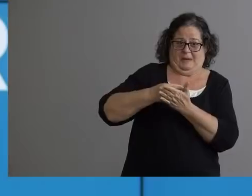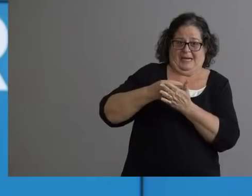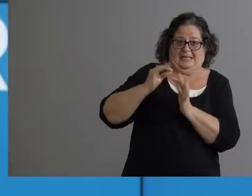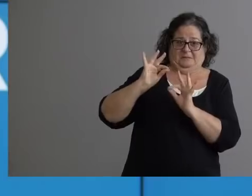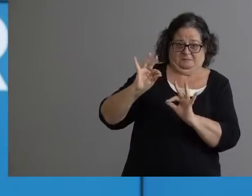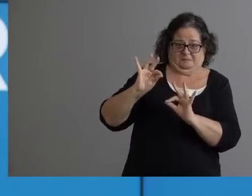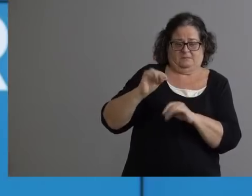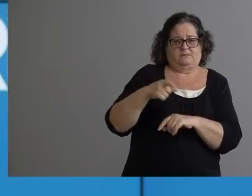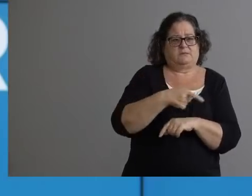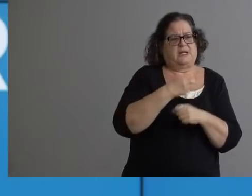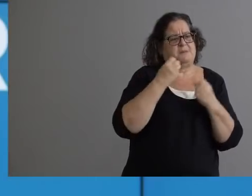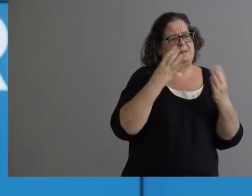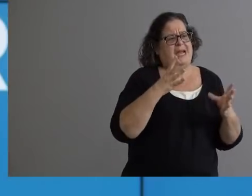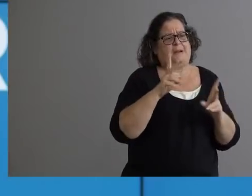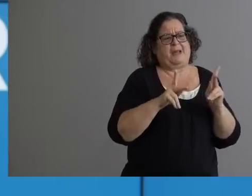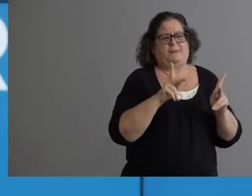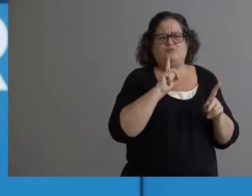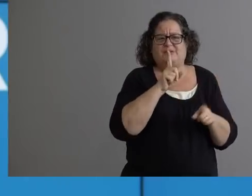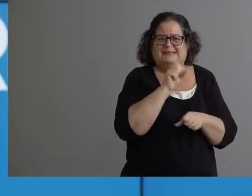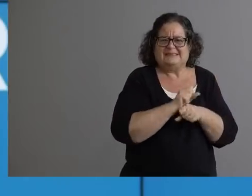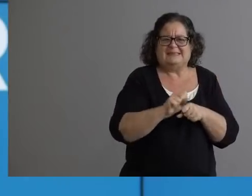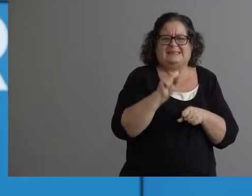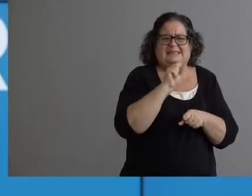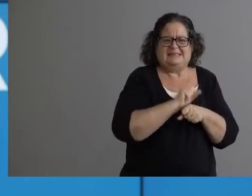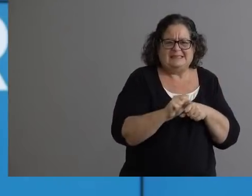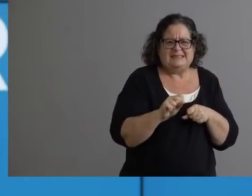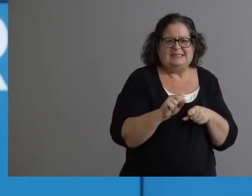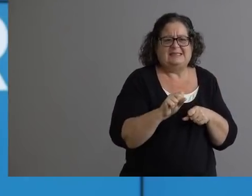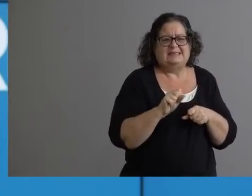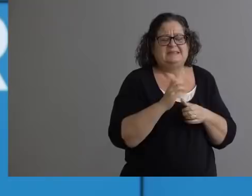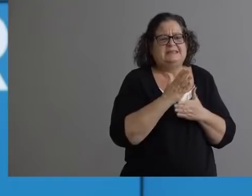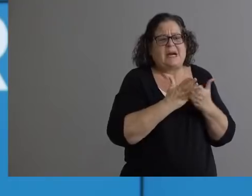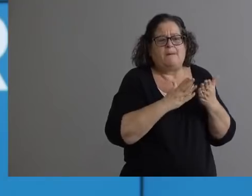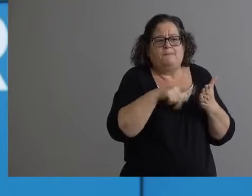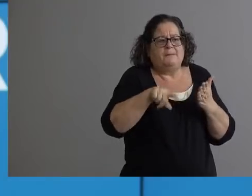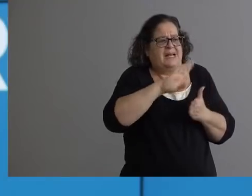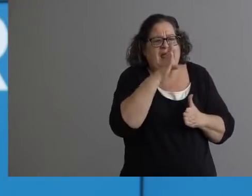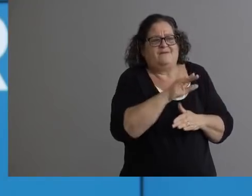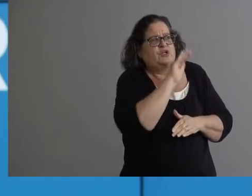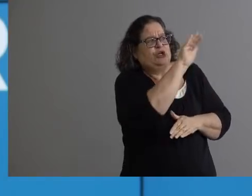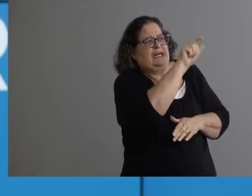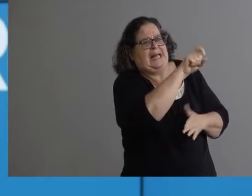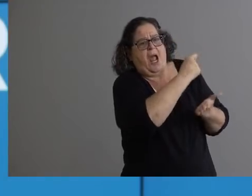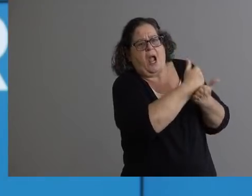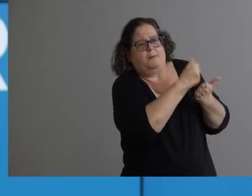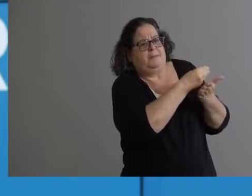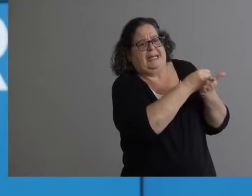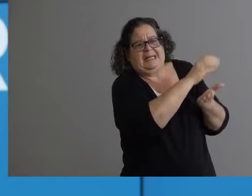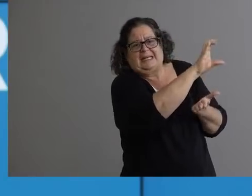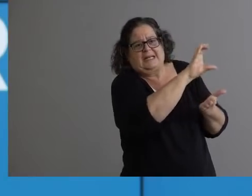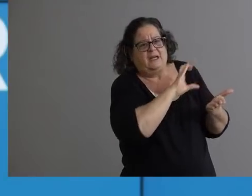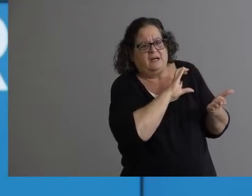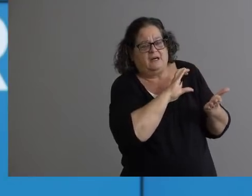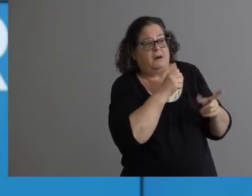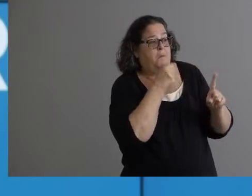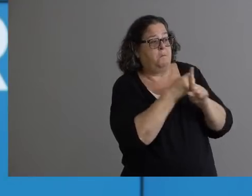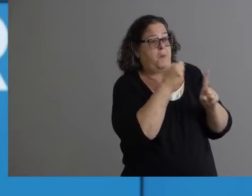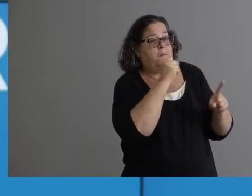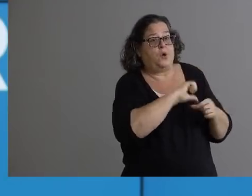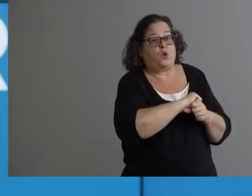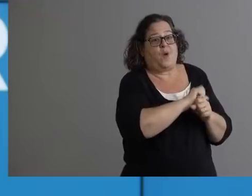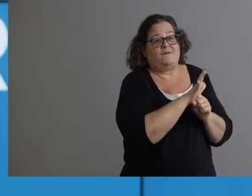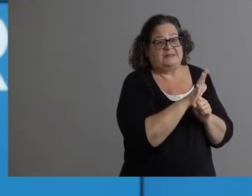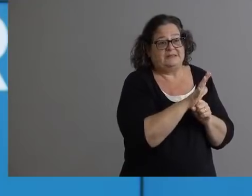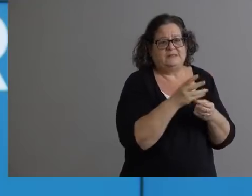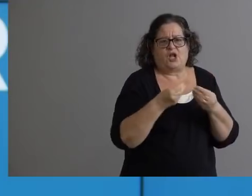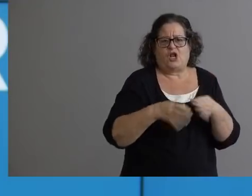the government that were displaced because of COVID-19 and actions that were taken because of it.